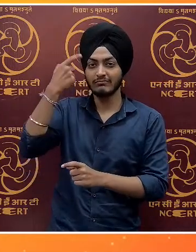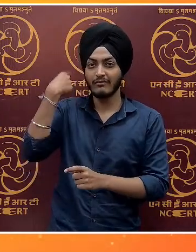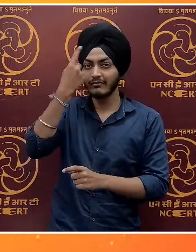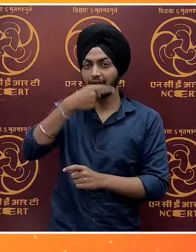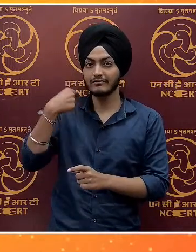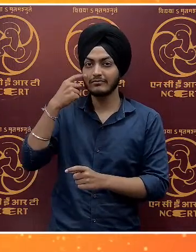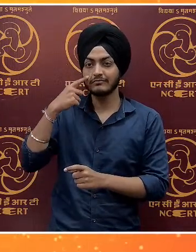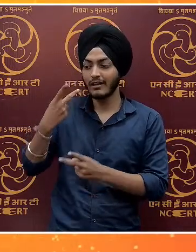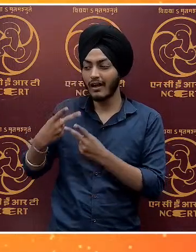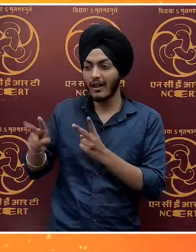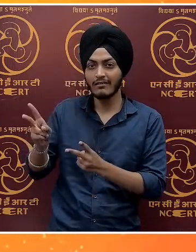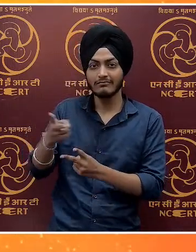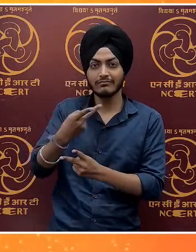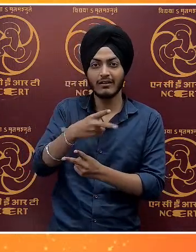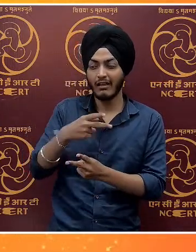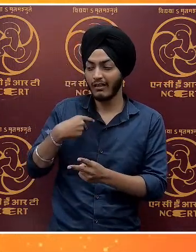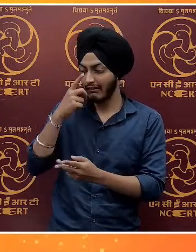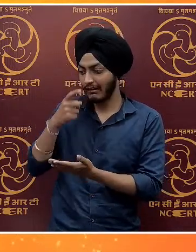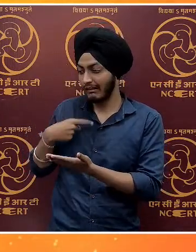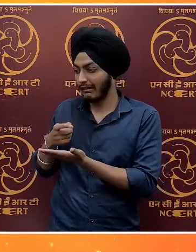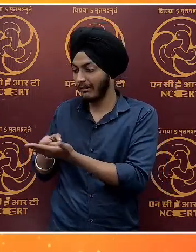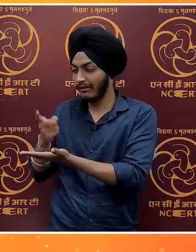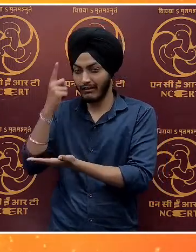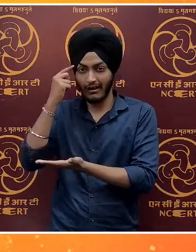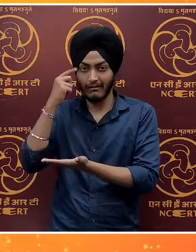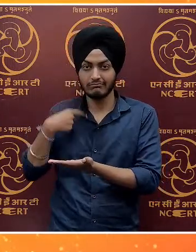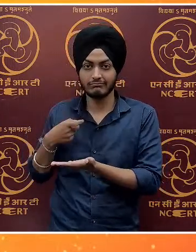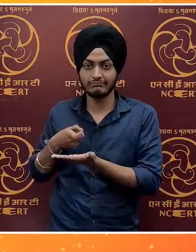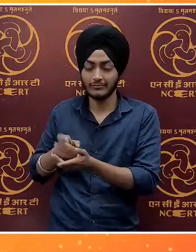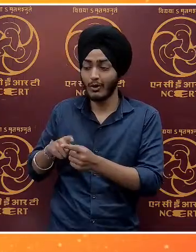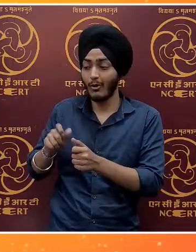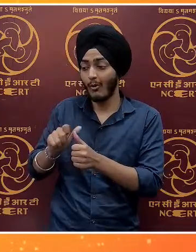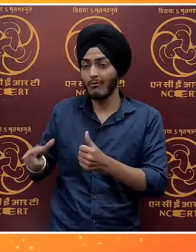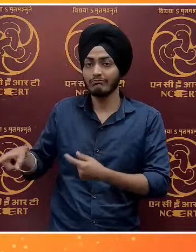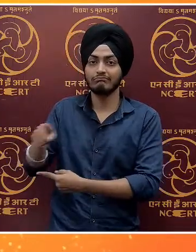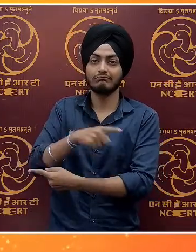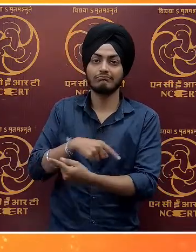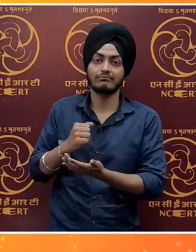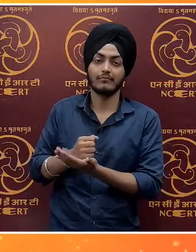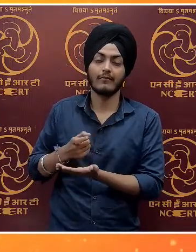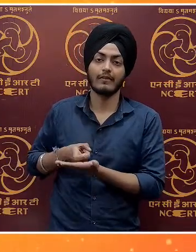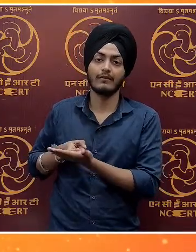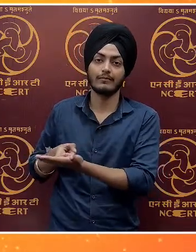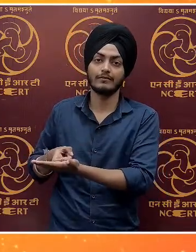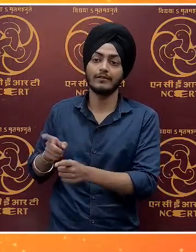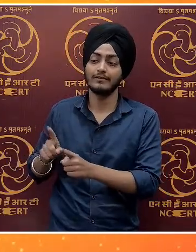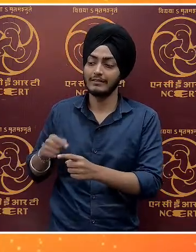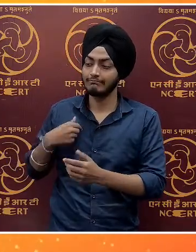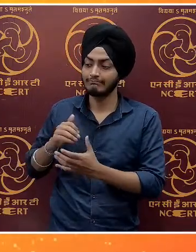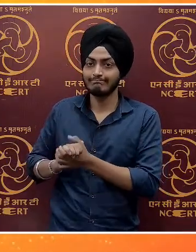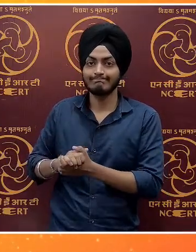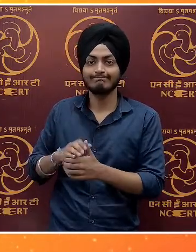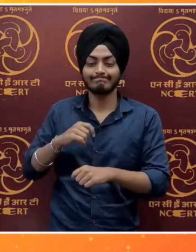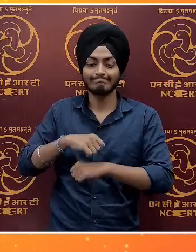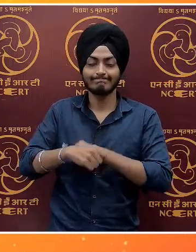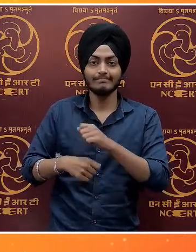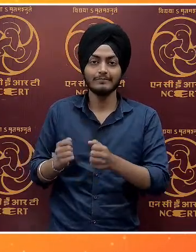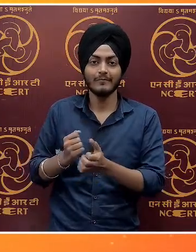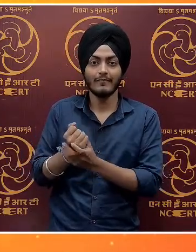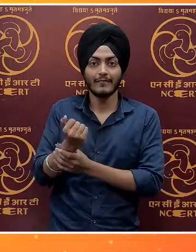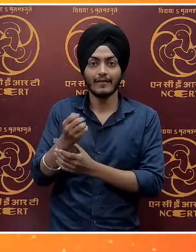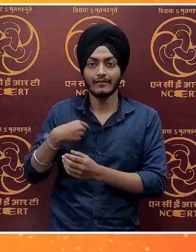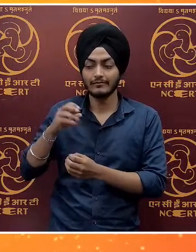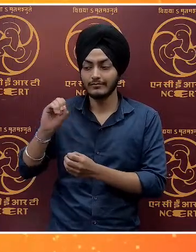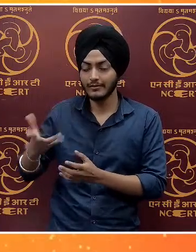And you were absolutely right, Harpreet. Like, we give gifts to our friends, we give friendship bands, we write even cards also